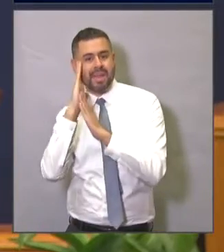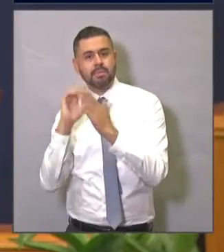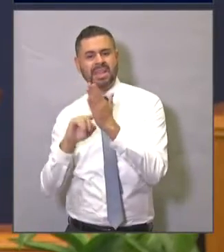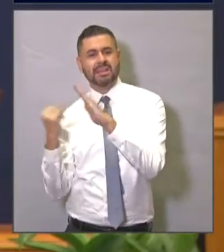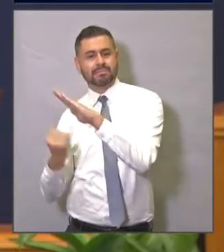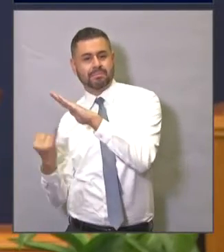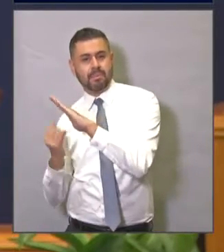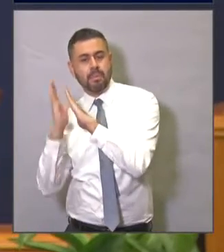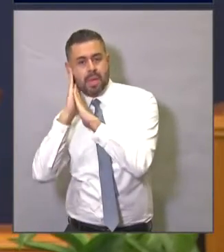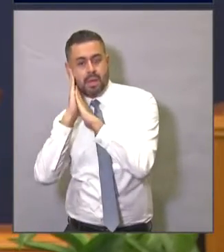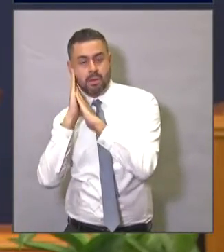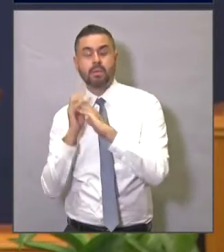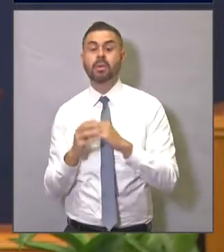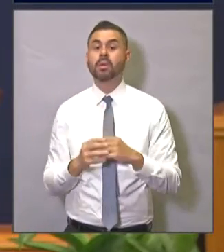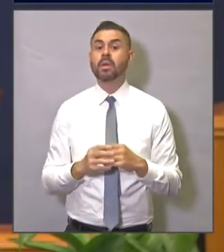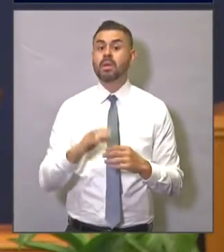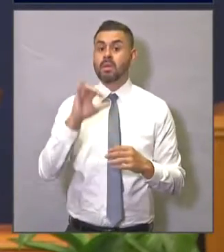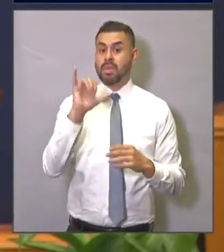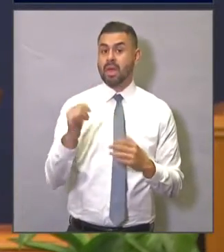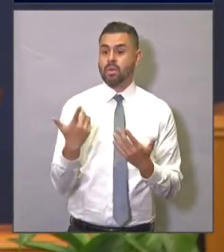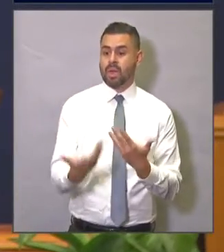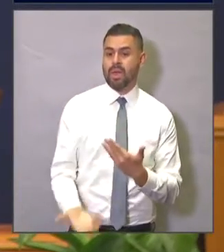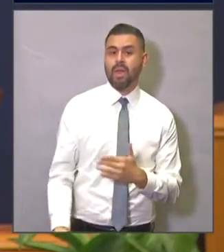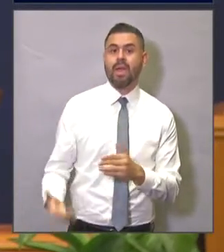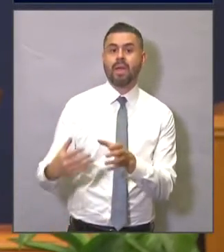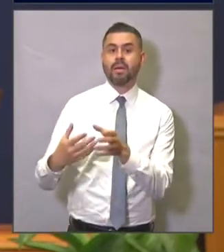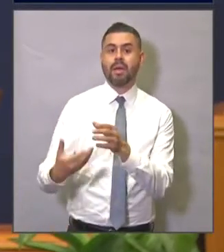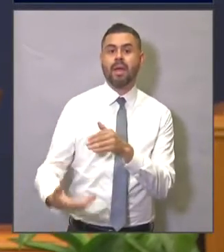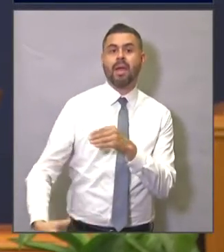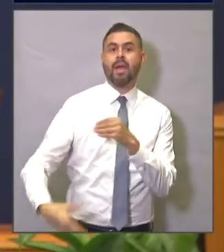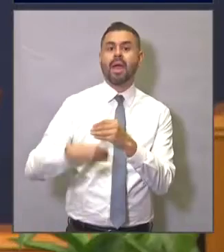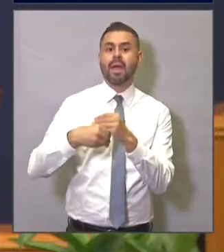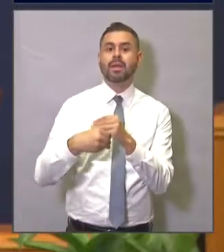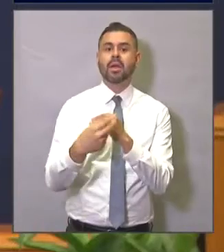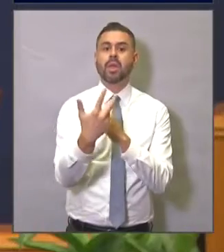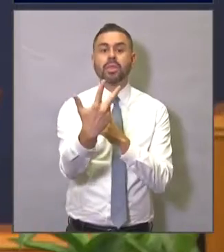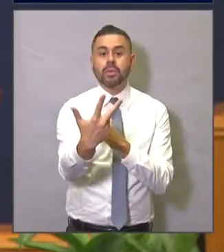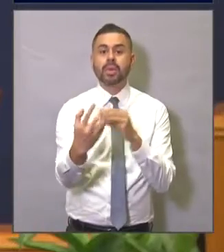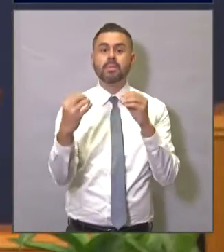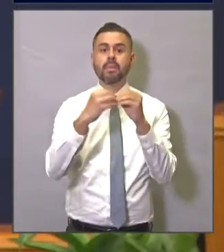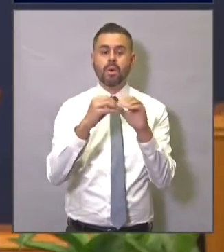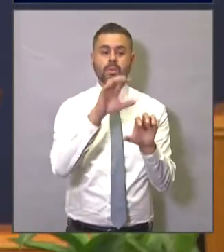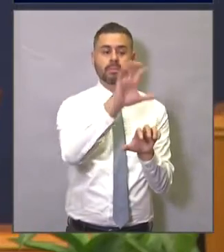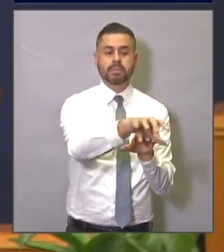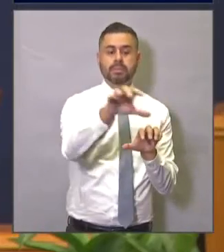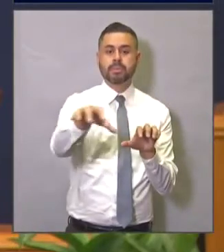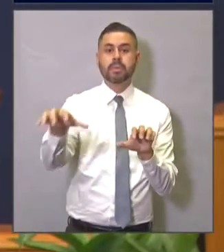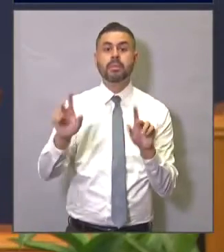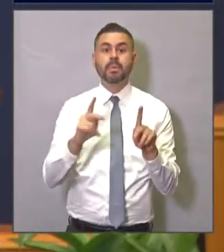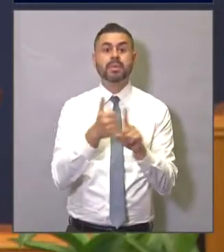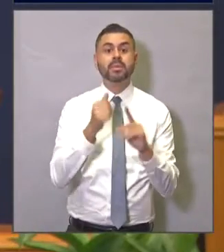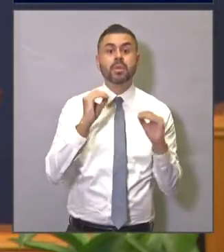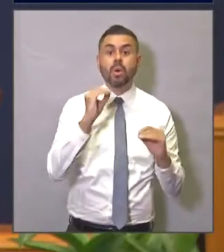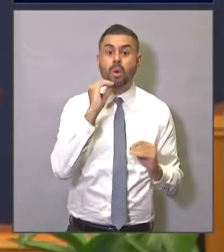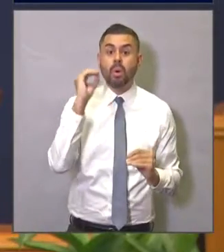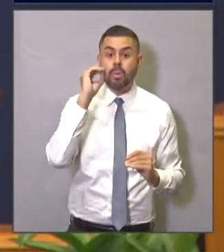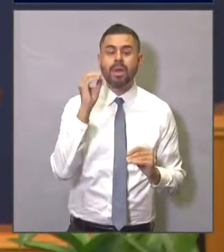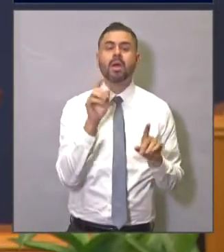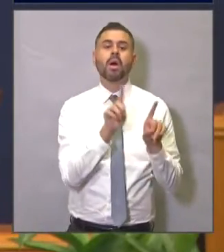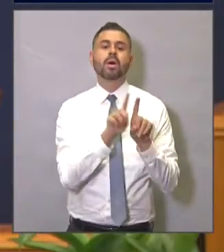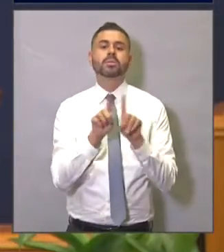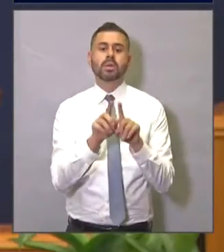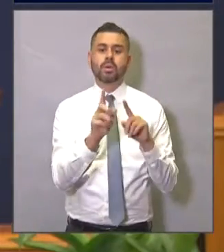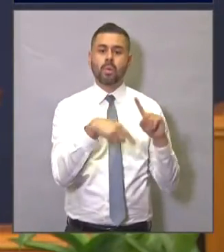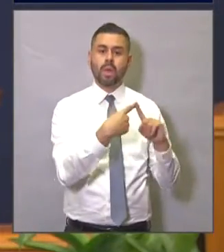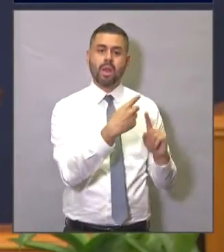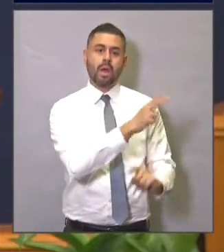county, with consideration of opening 3 additional sites for individuals who are experiencing homelessness, as well as to accommodate additional